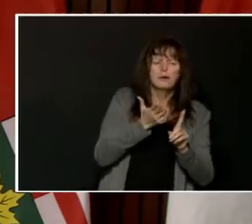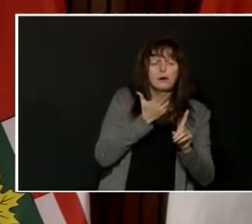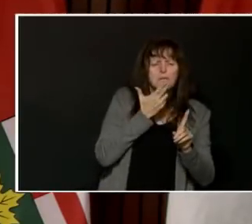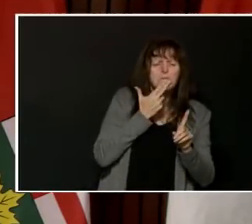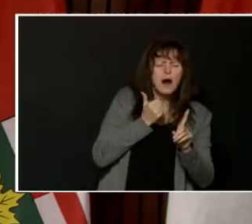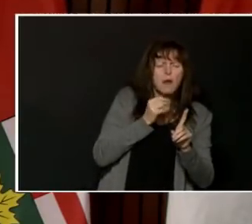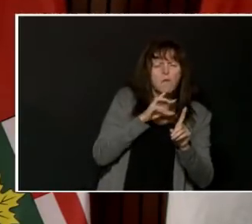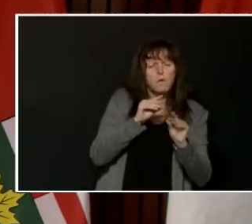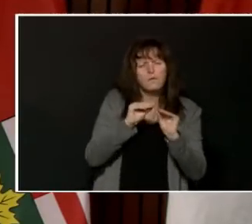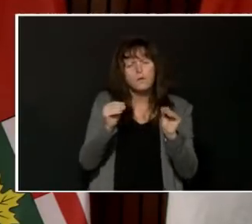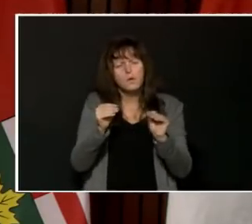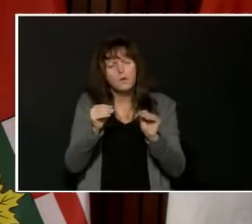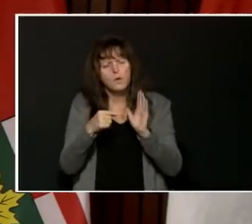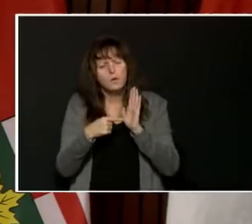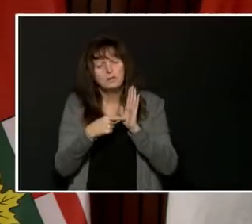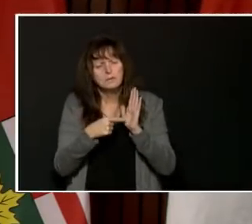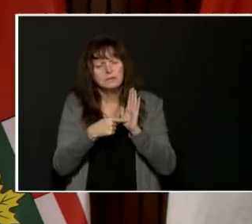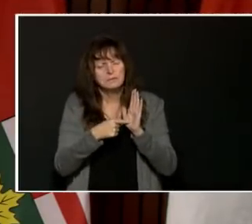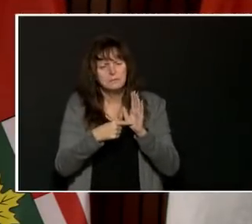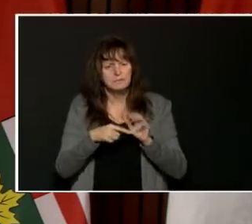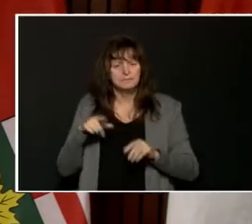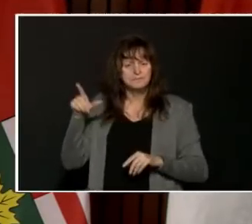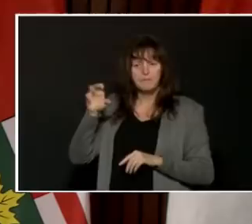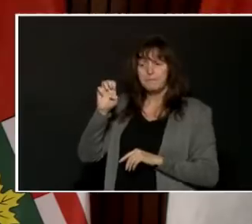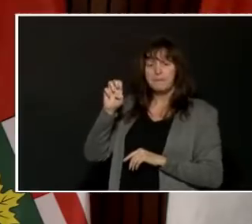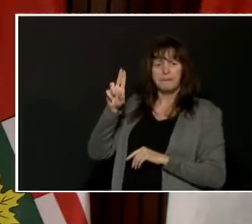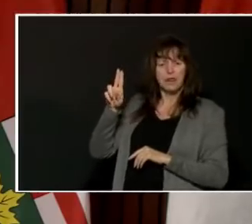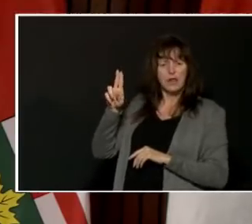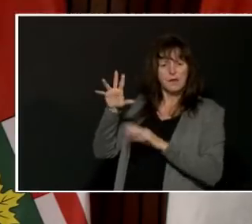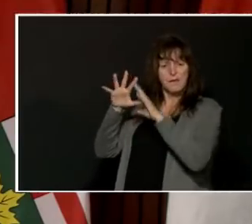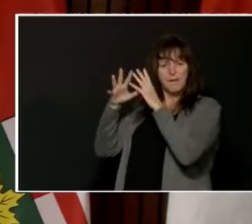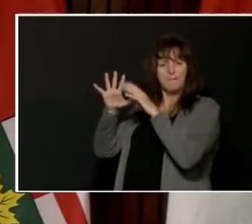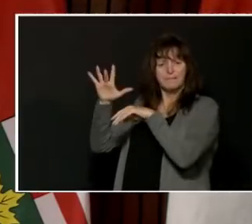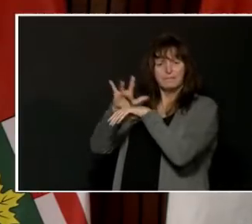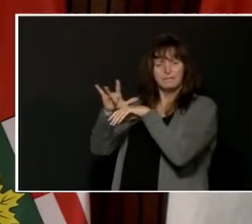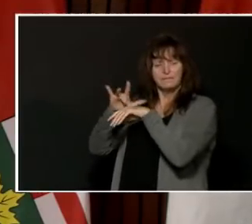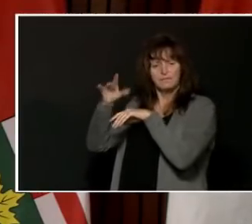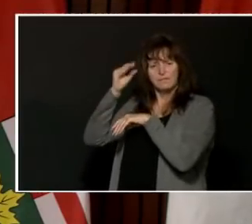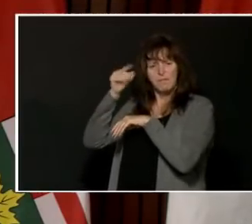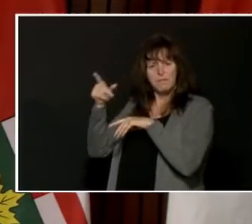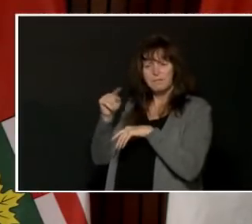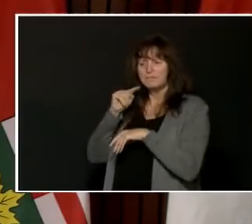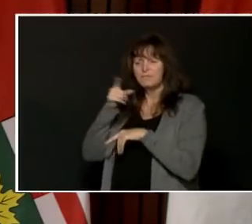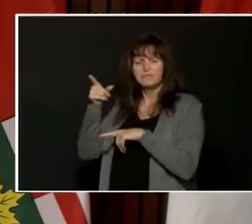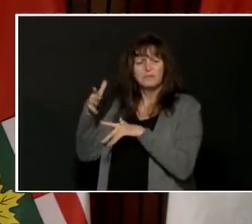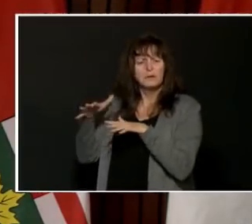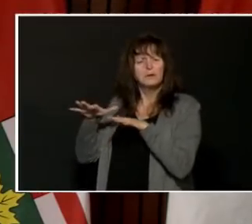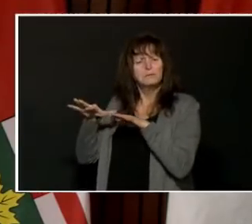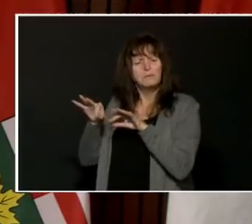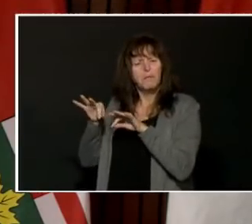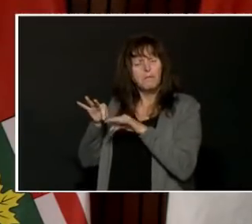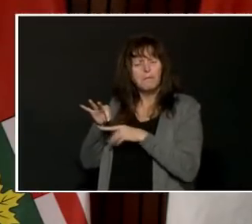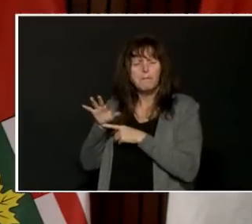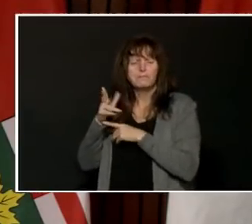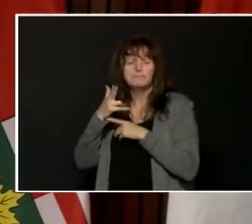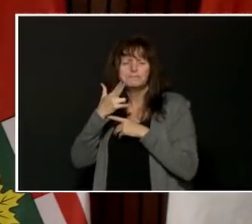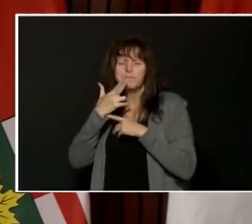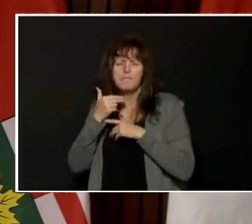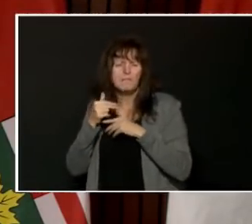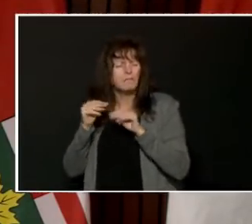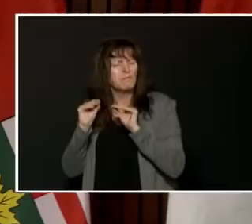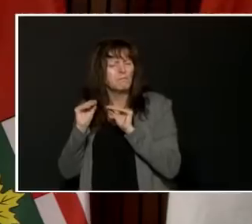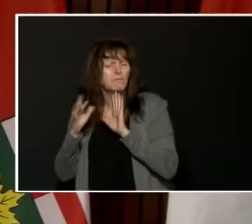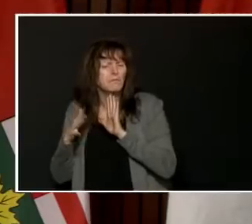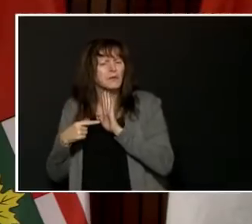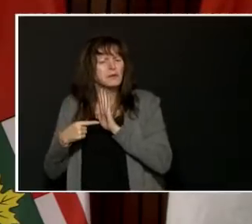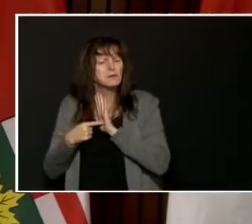all cases in the EU for which there is available information on severity were either mild or asymptomatic. We see prominent doctors in various countries have